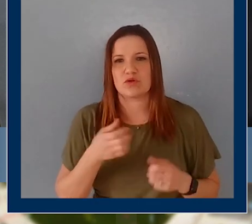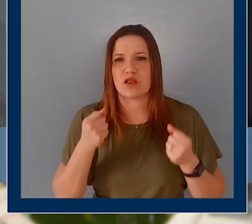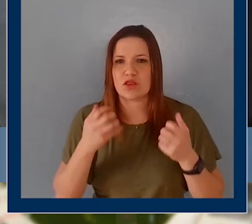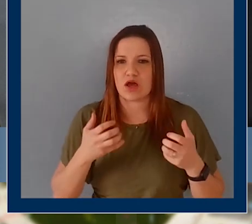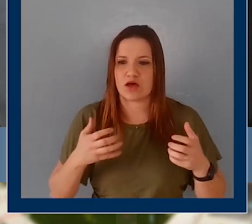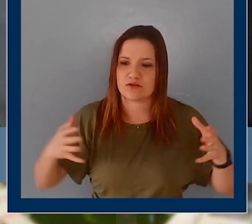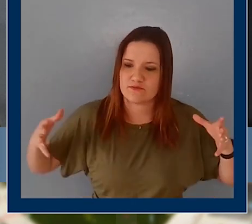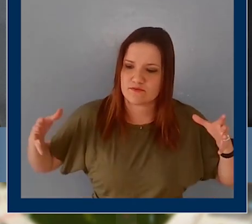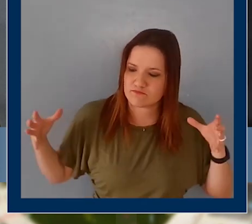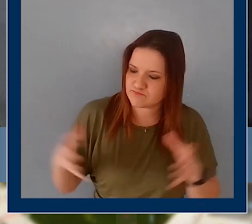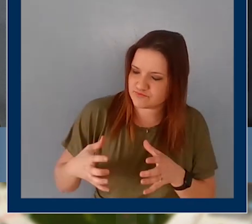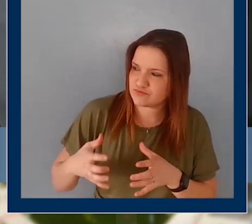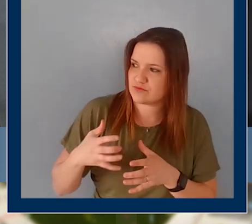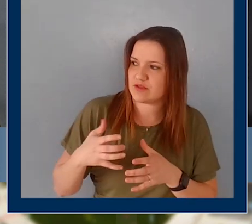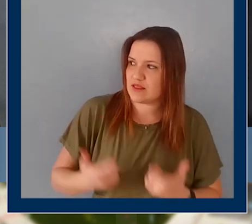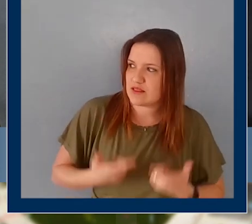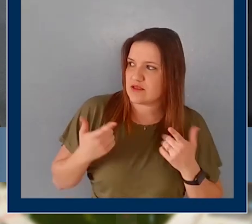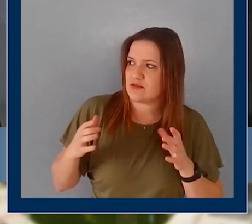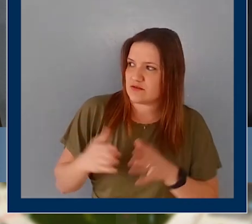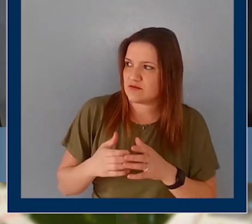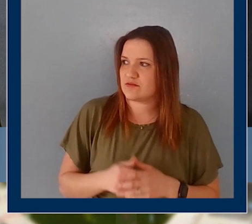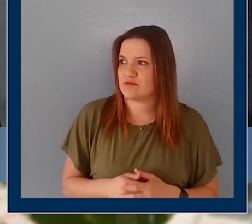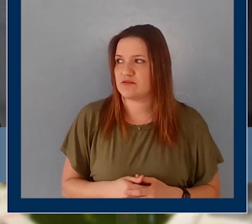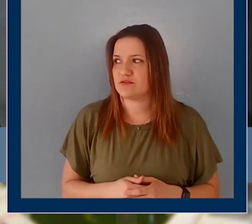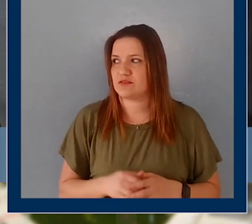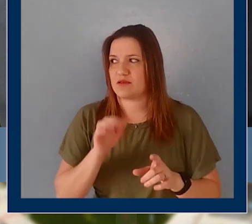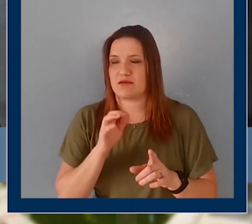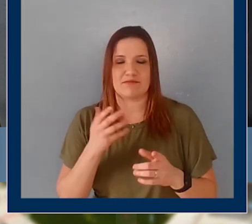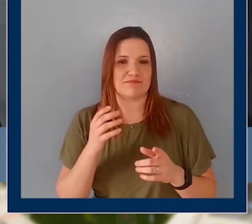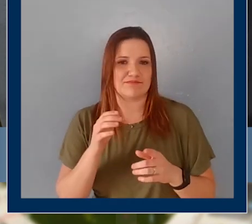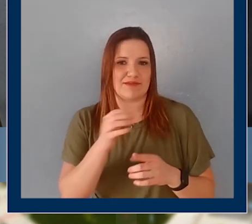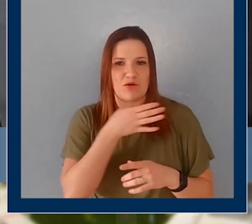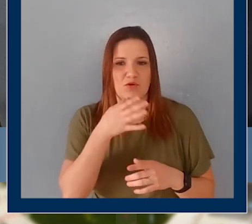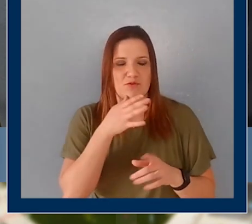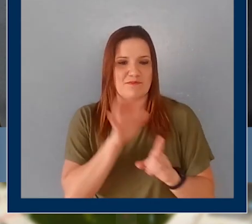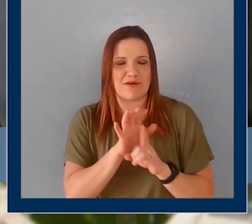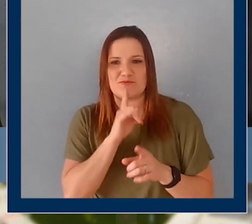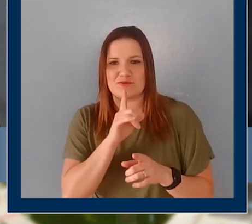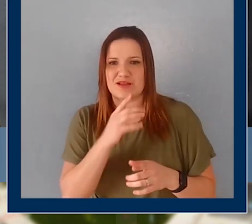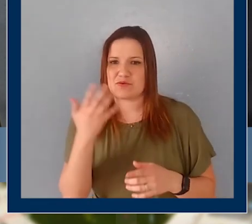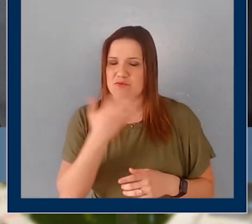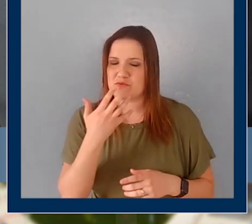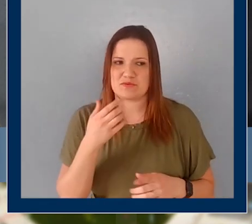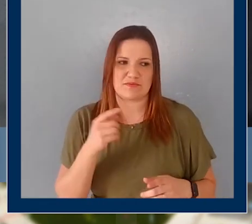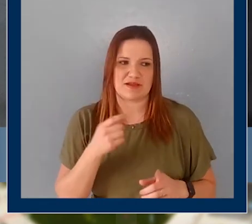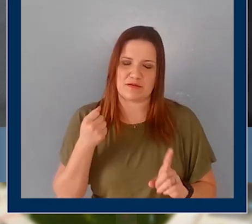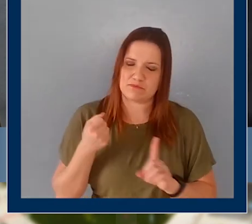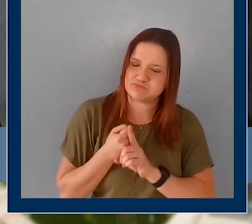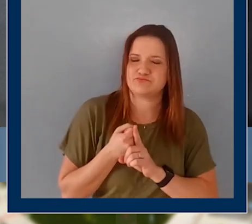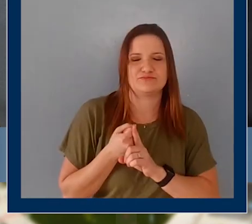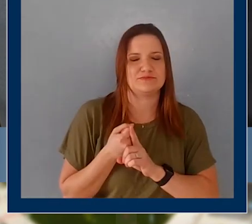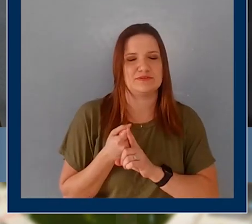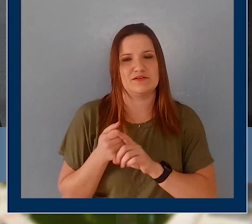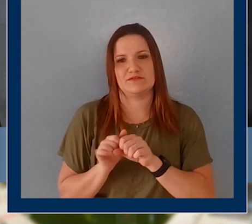at 123.9, Merced at 99.2, and then Tulare County